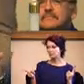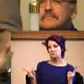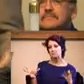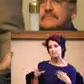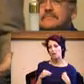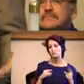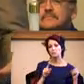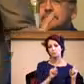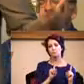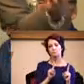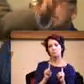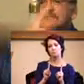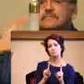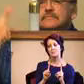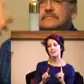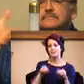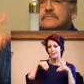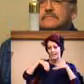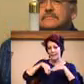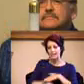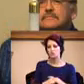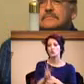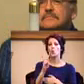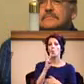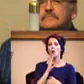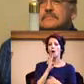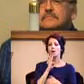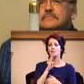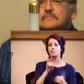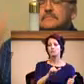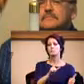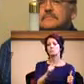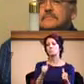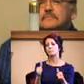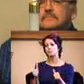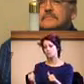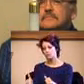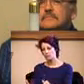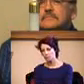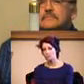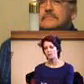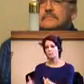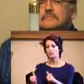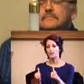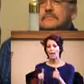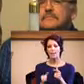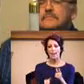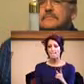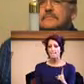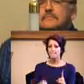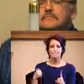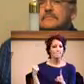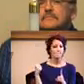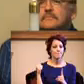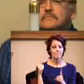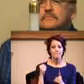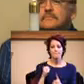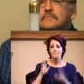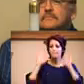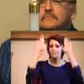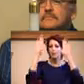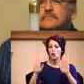the water and then the miracle of epiphany begins he comes up out of the water says that the